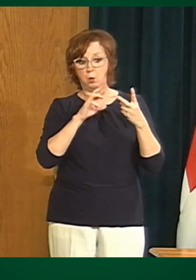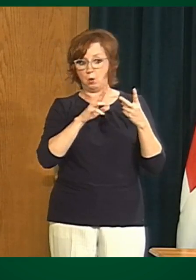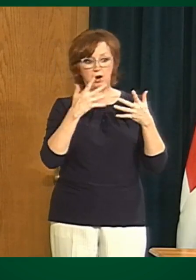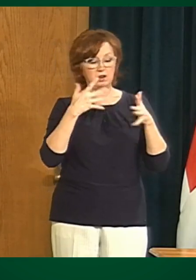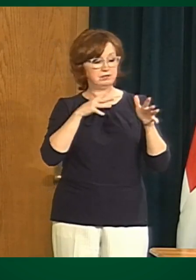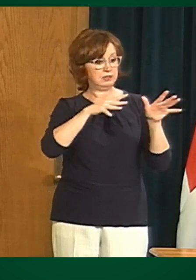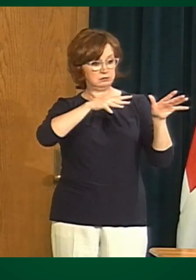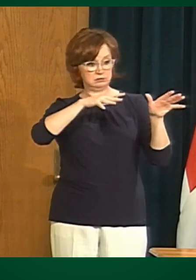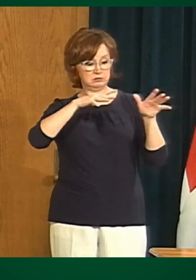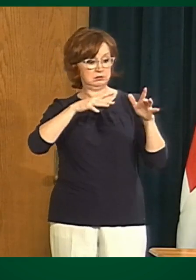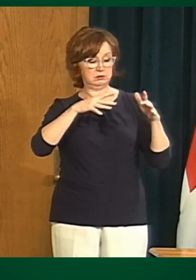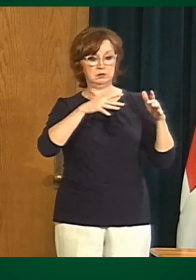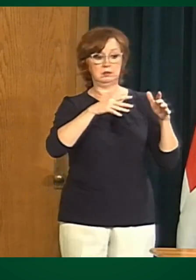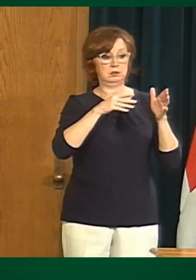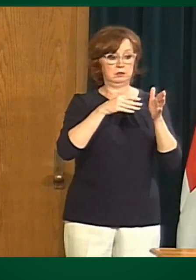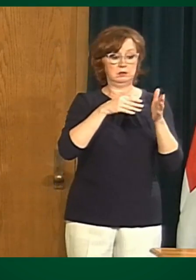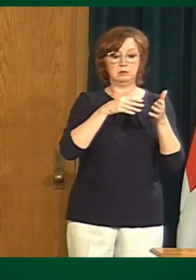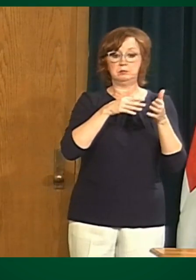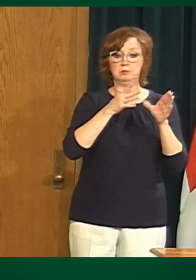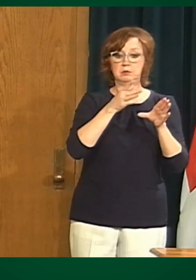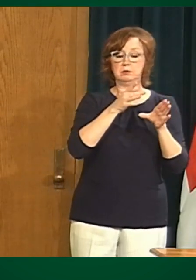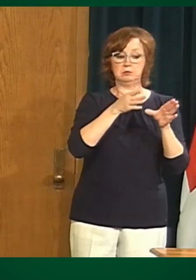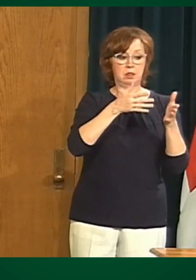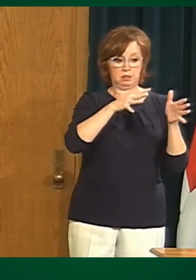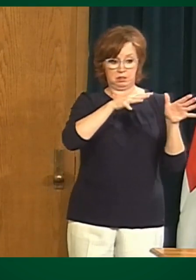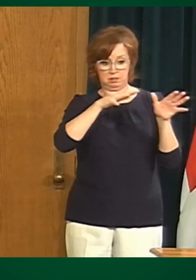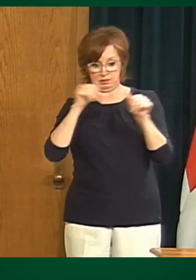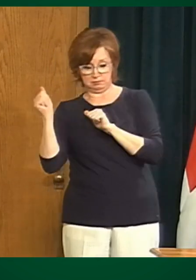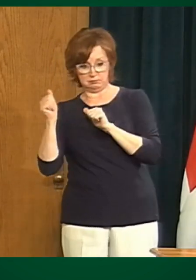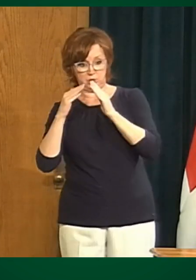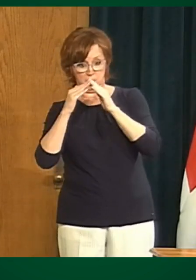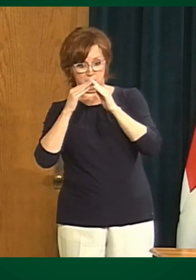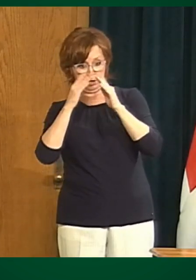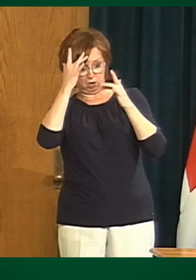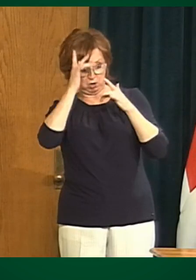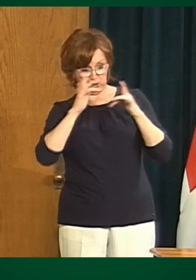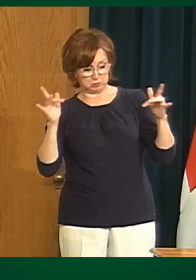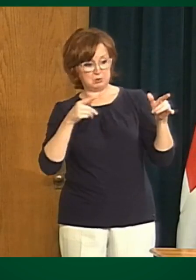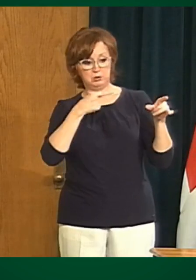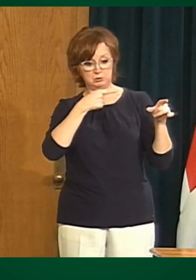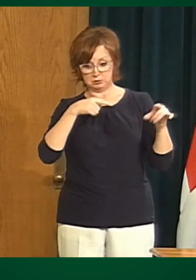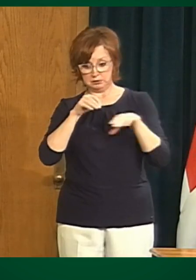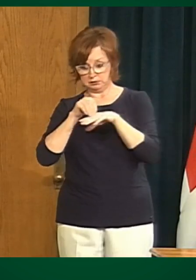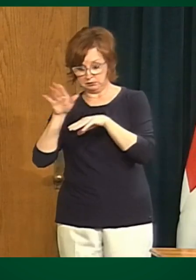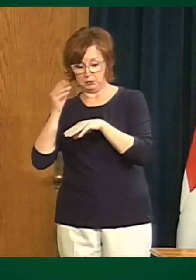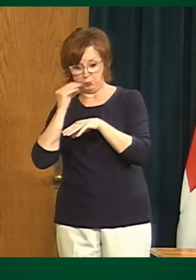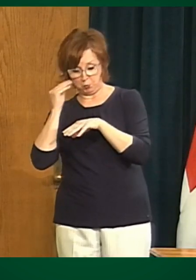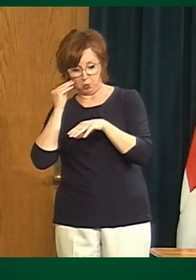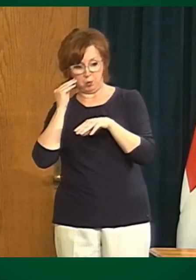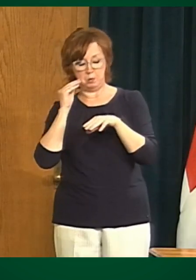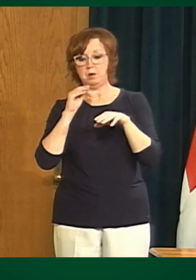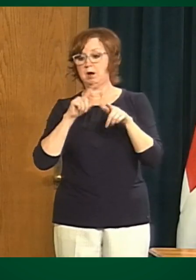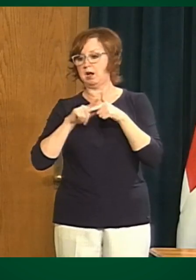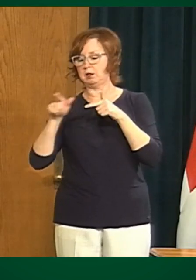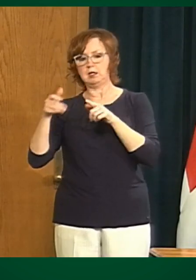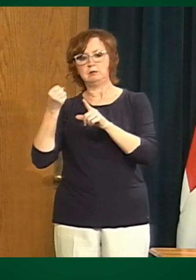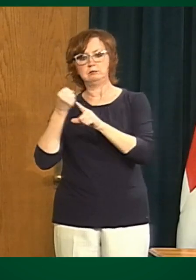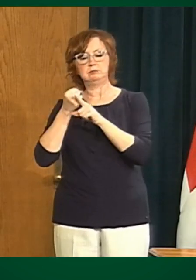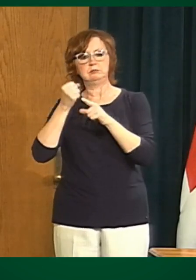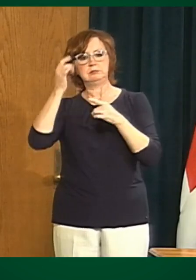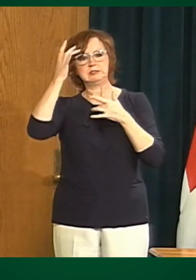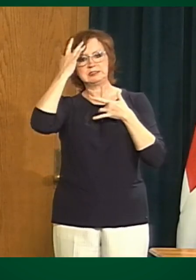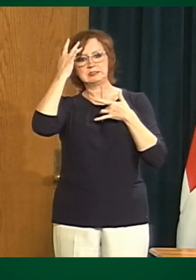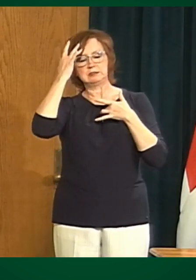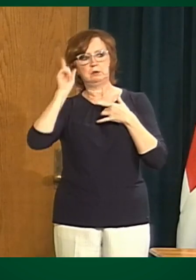already, because in some cases the diagnosis was made actually after the patient had been